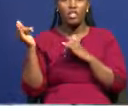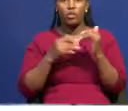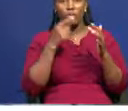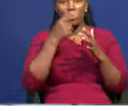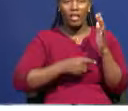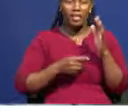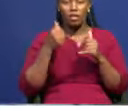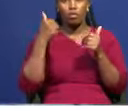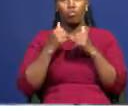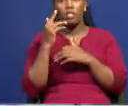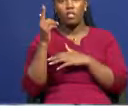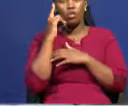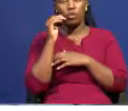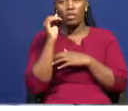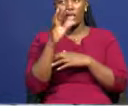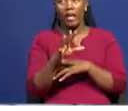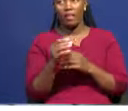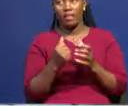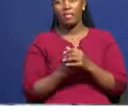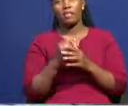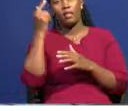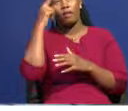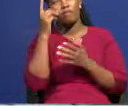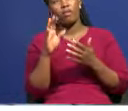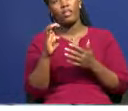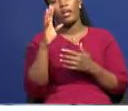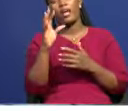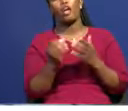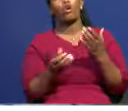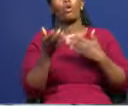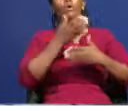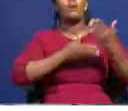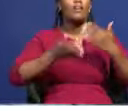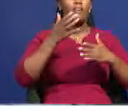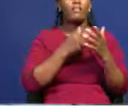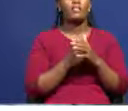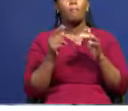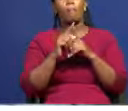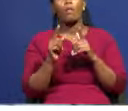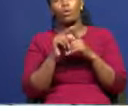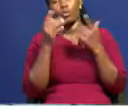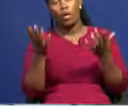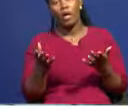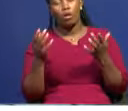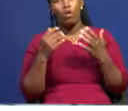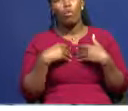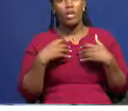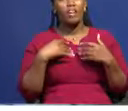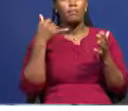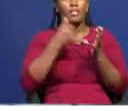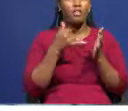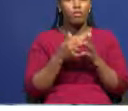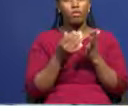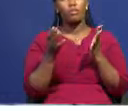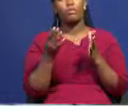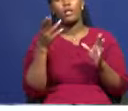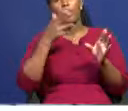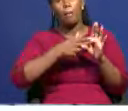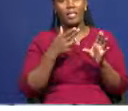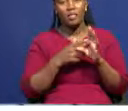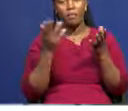legislation for it. Okay. There is no legislation for the eco levy in itself. How do we ring fence the contribution